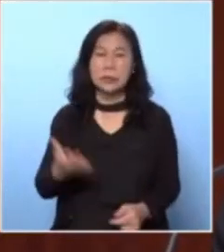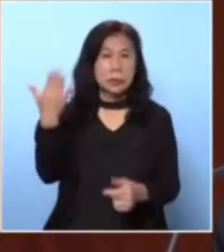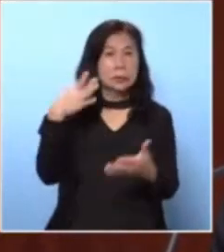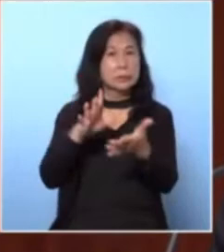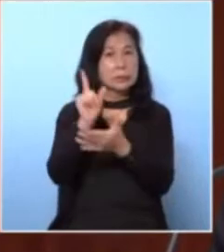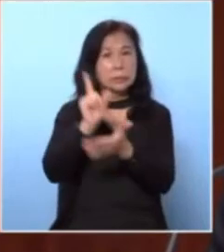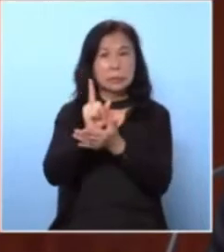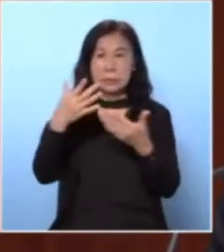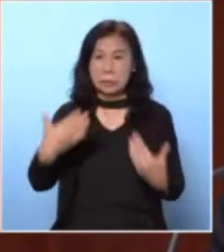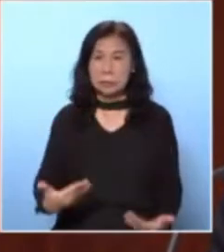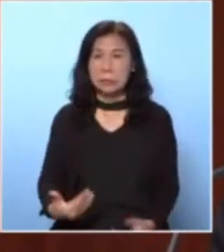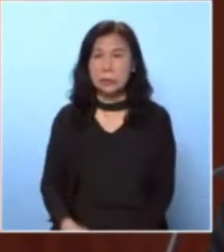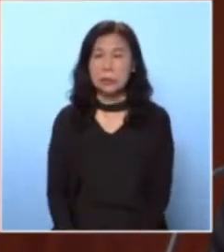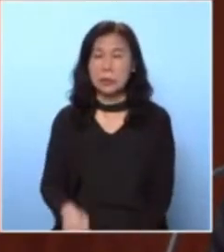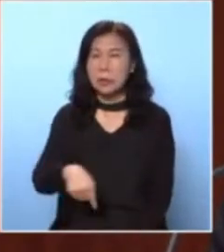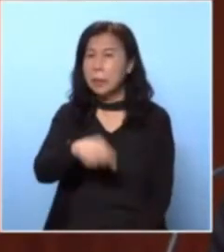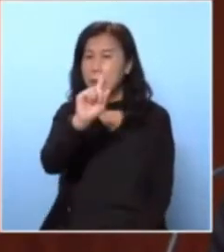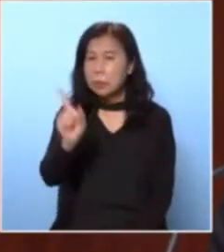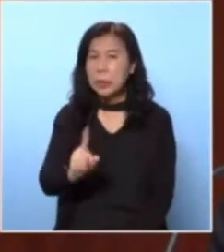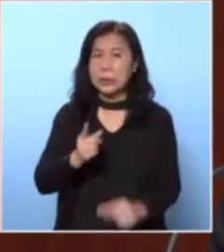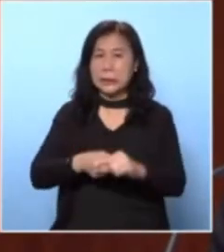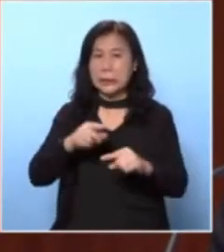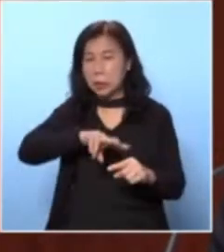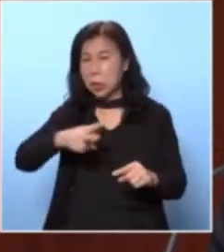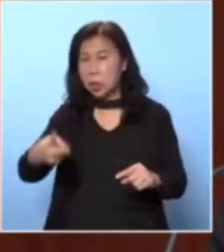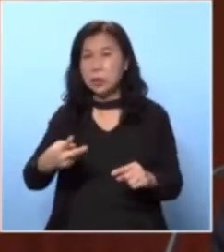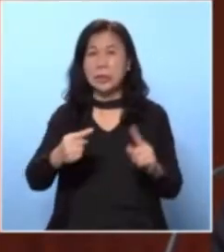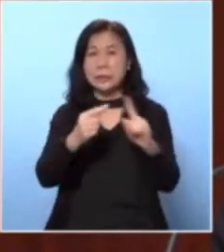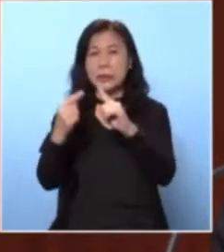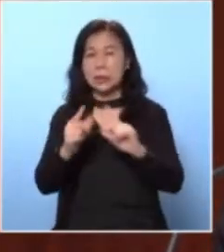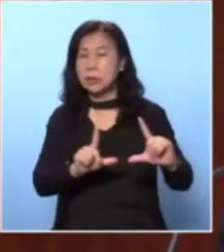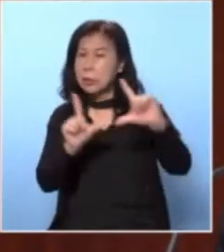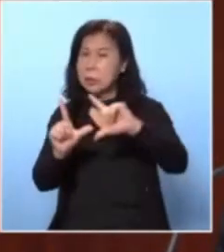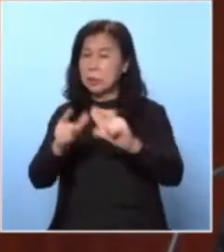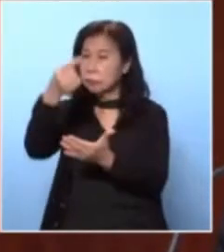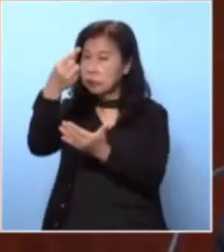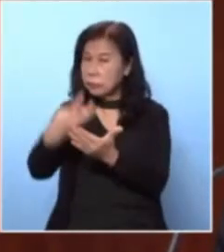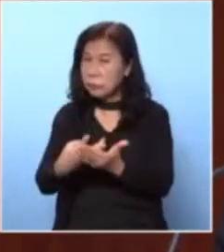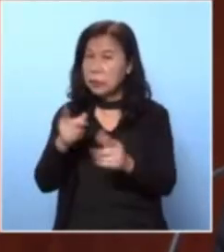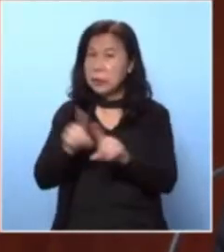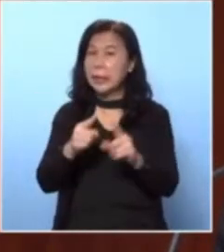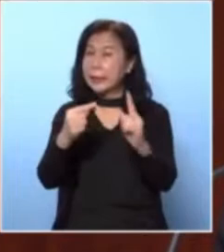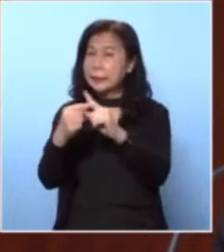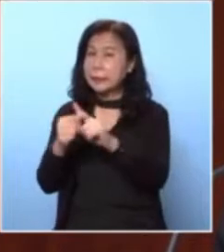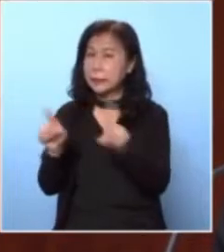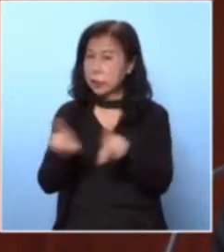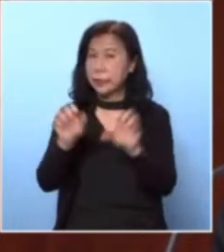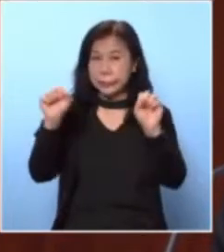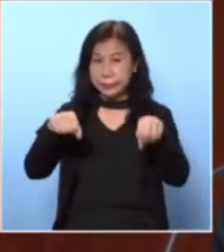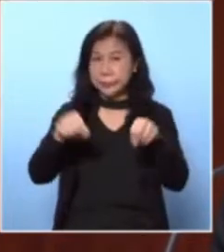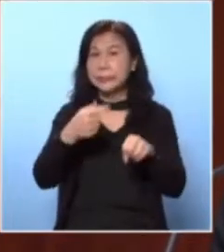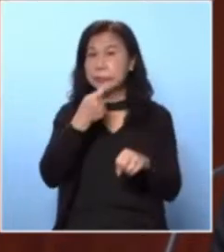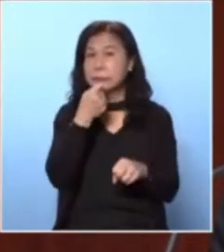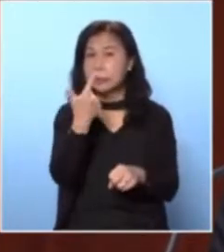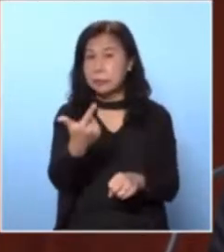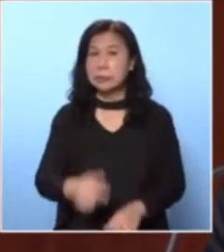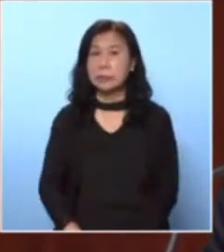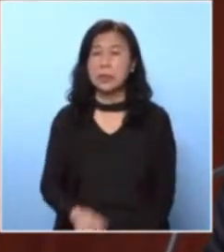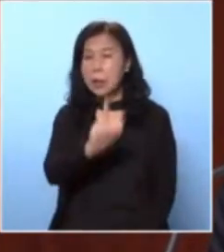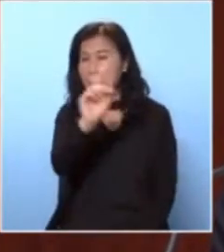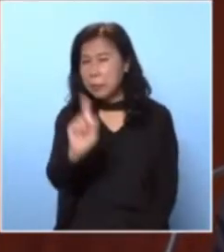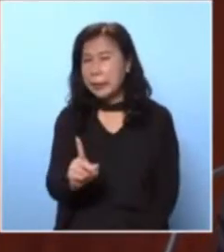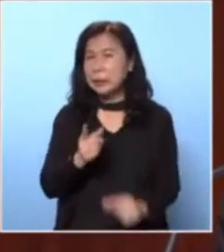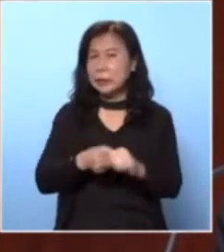2023 policy address, I pondered what measures implemented over the past year have been most well received by our